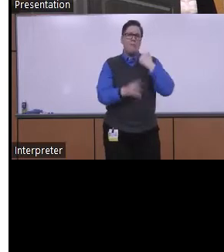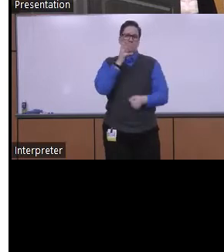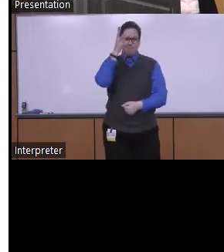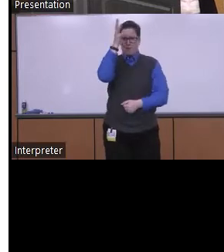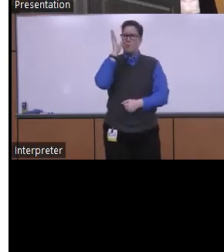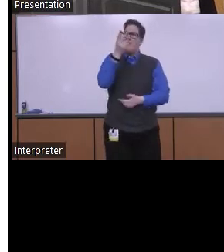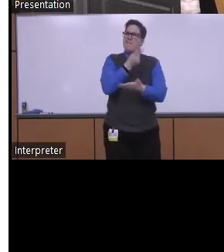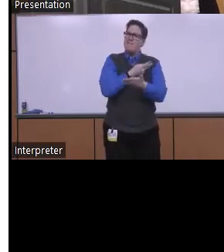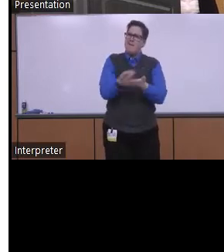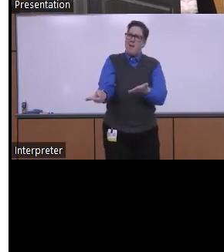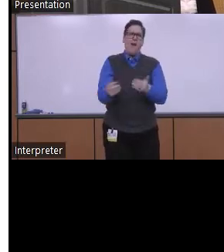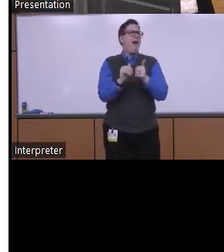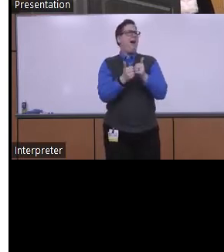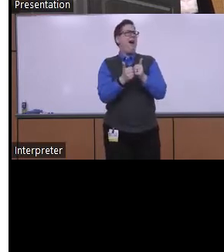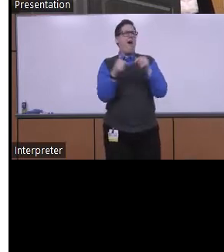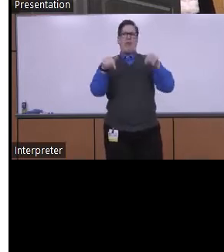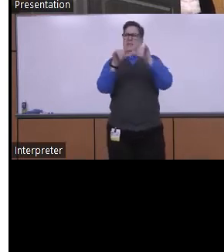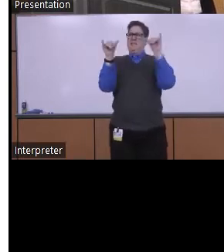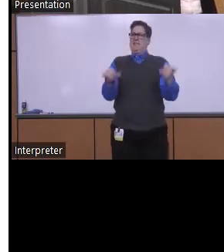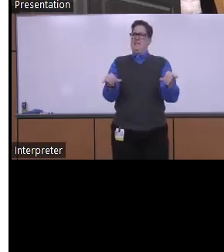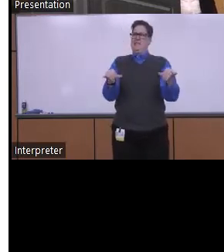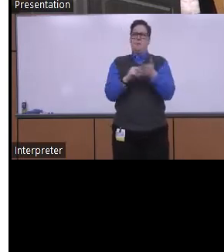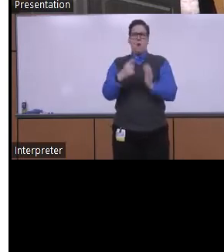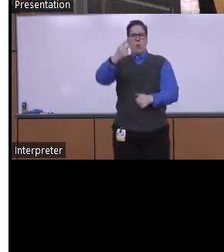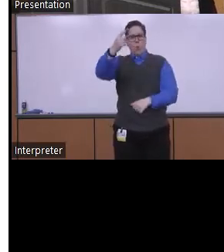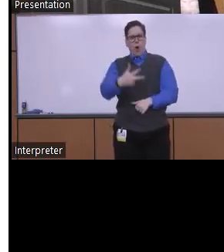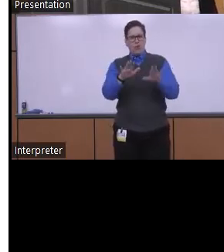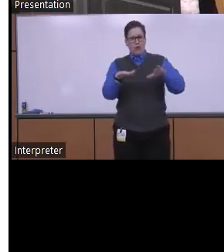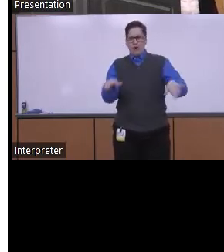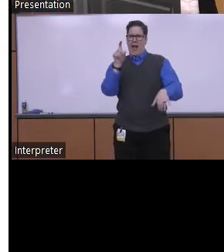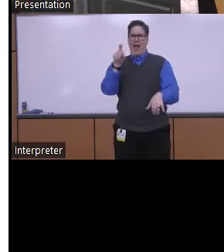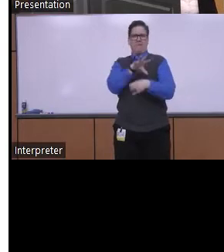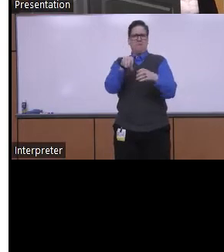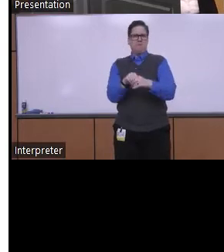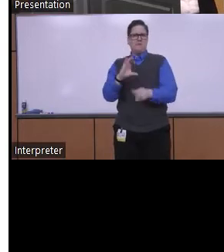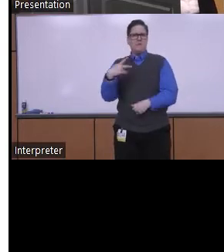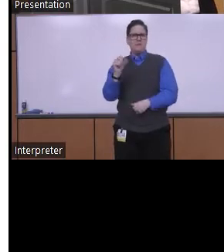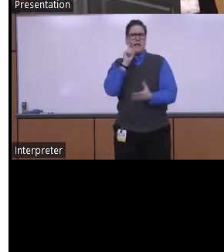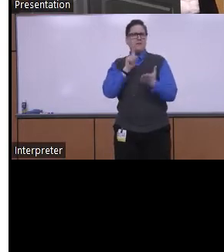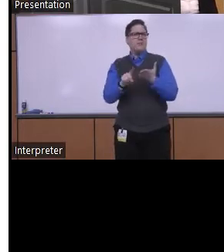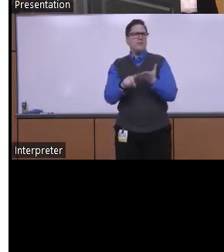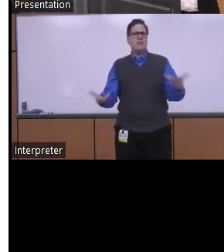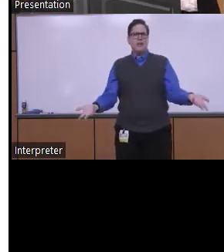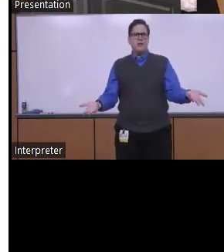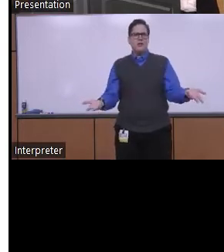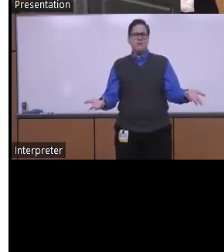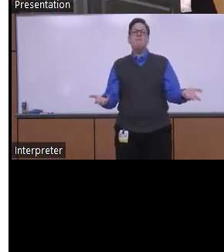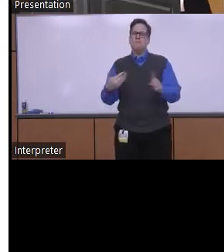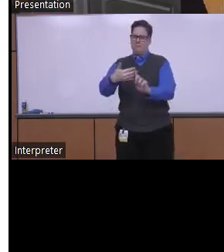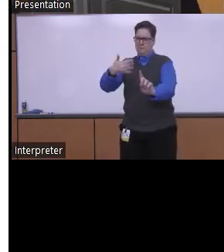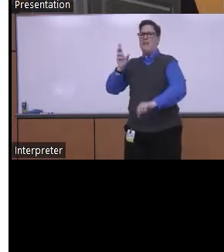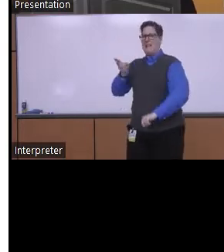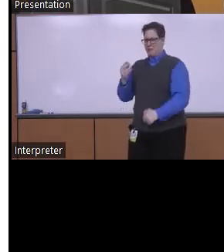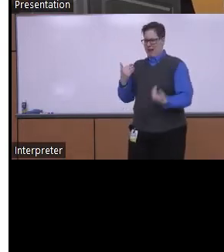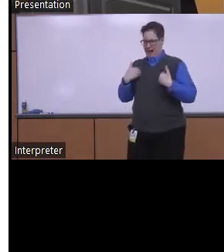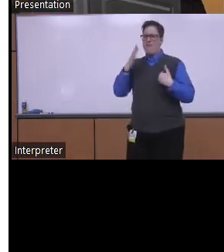fail? How can we have a system in which one of every third kid will be the subject of a child welfare investigation? This has a history, which